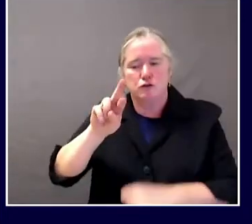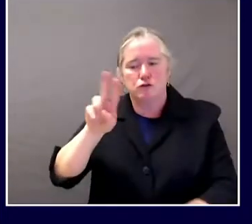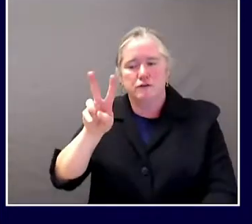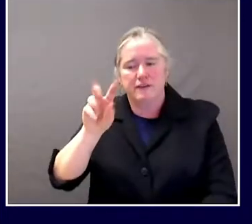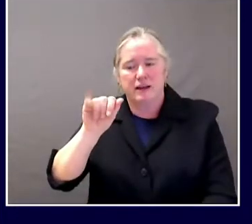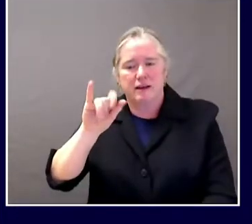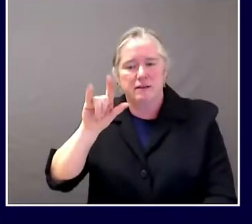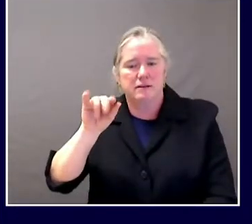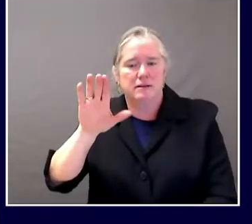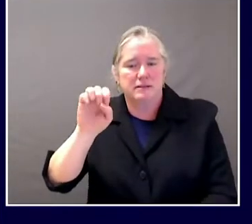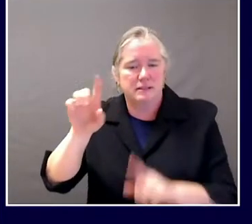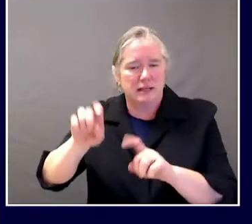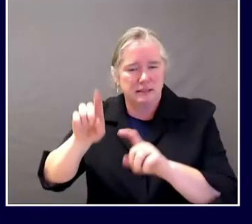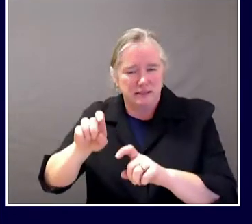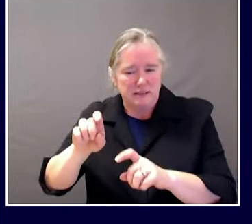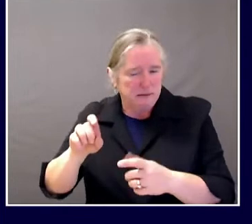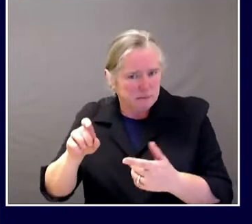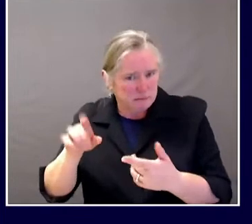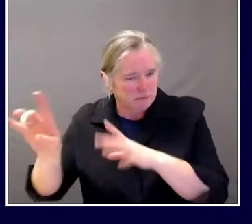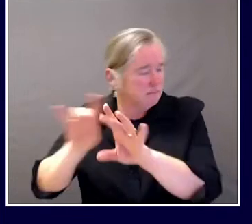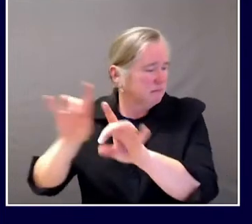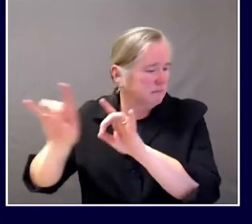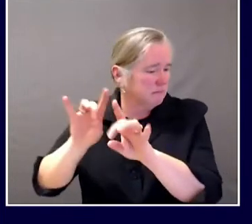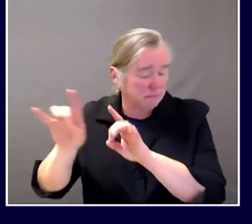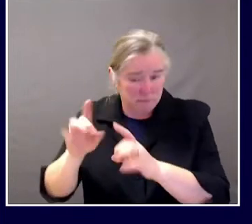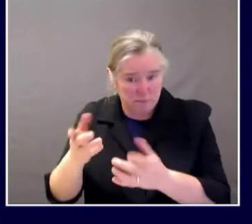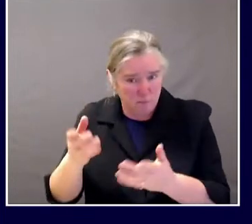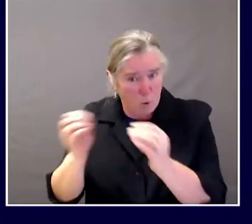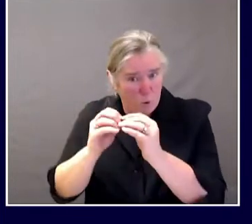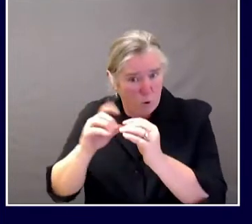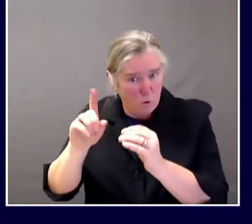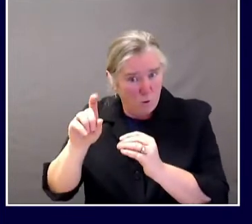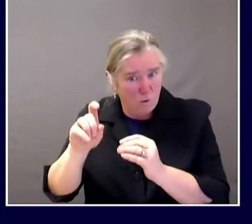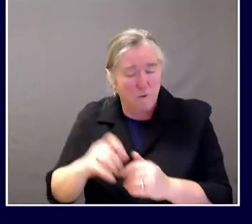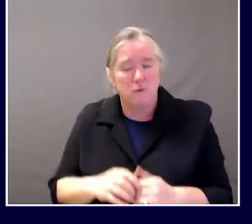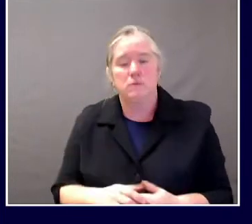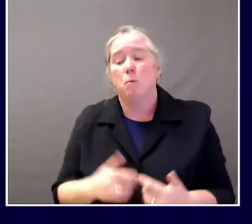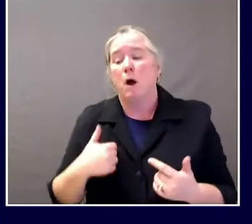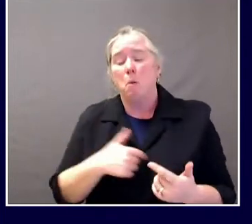We are already doing a significant amount